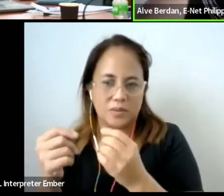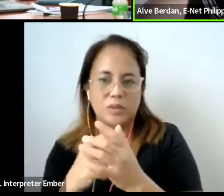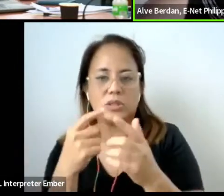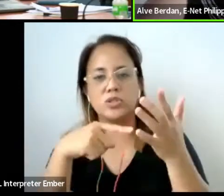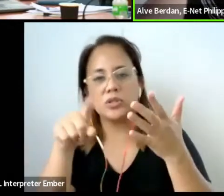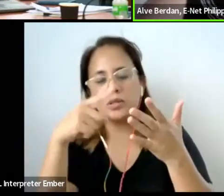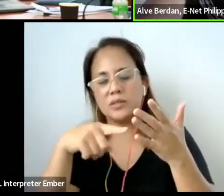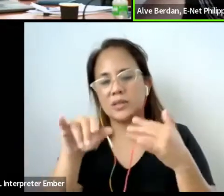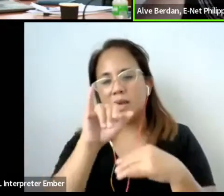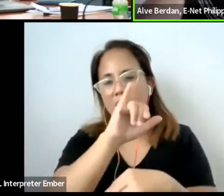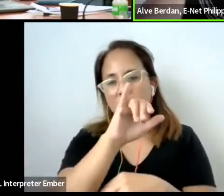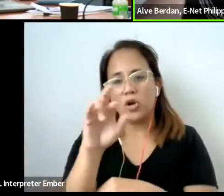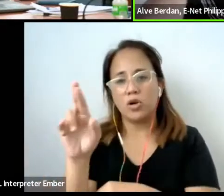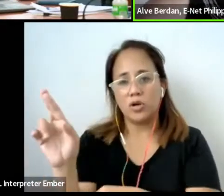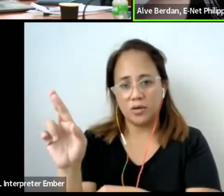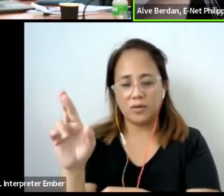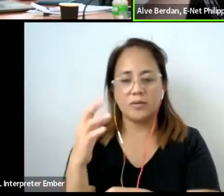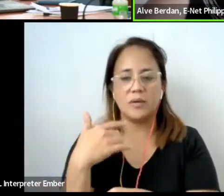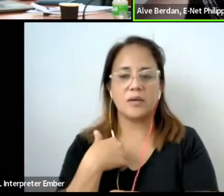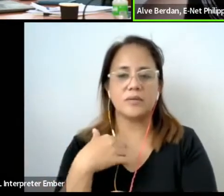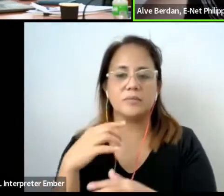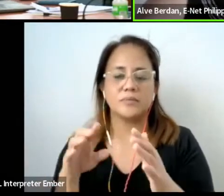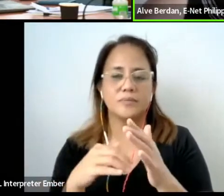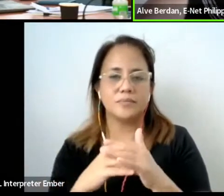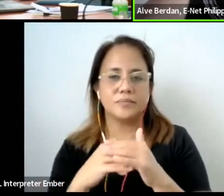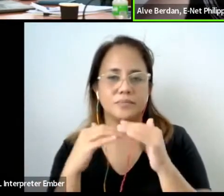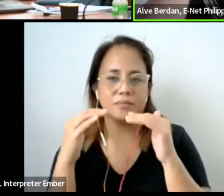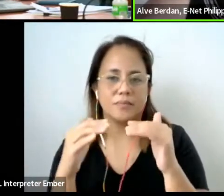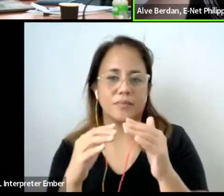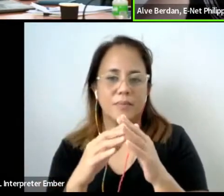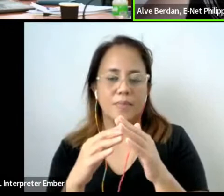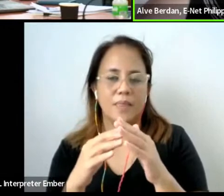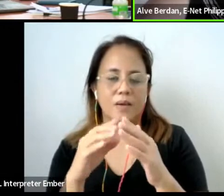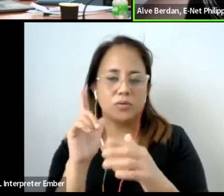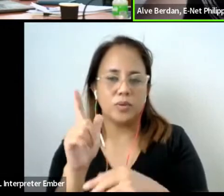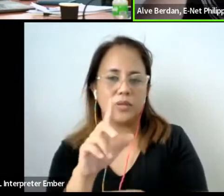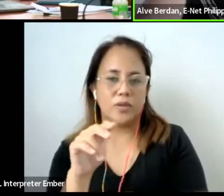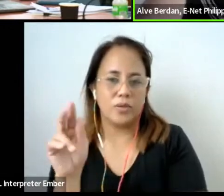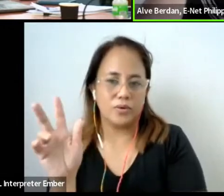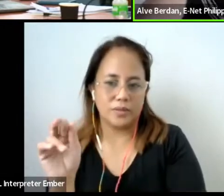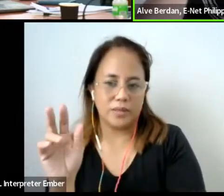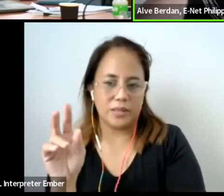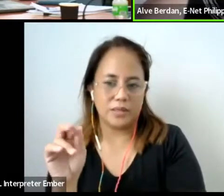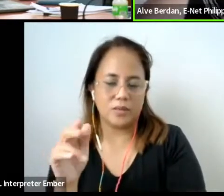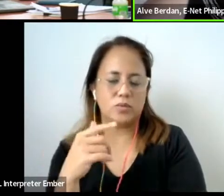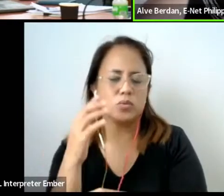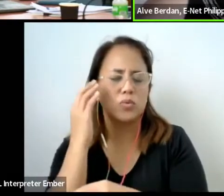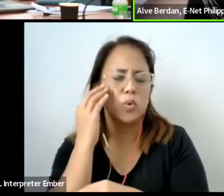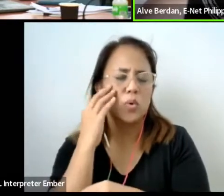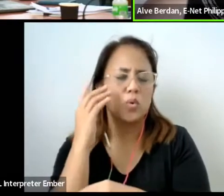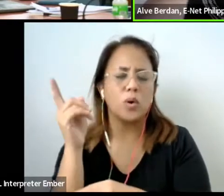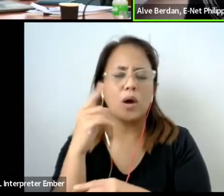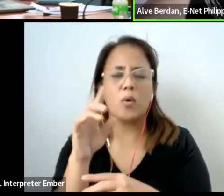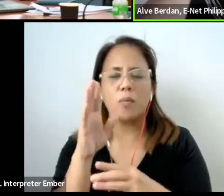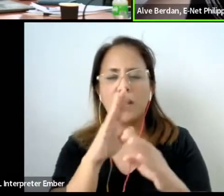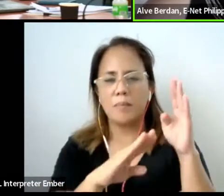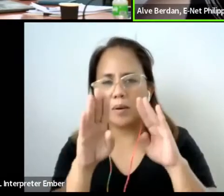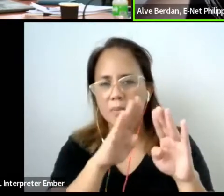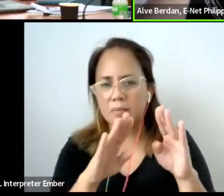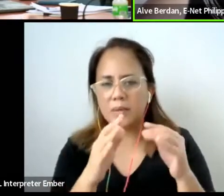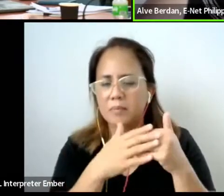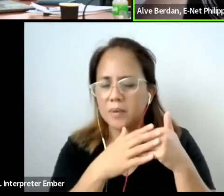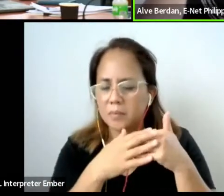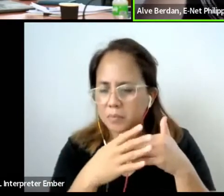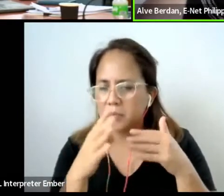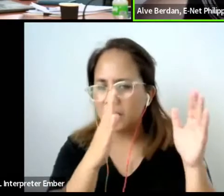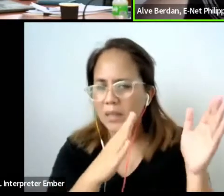the implementing rules and regulations of the Enhanced Basic Education Act of 2013 to determine the gaps and ways forward. And